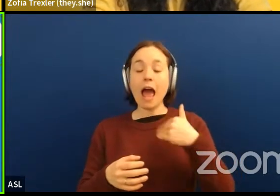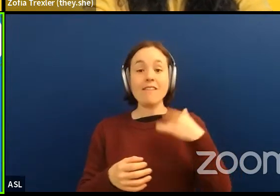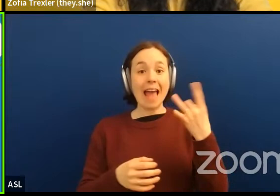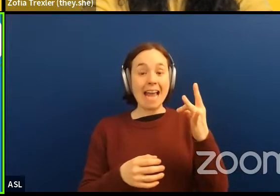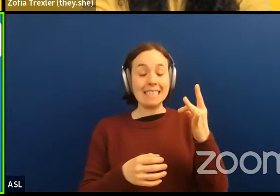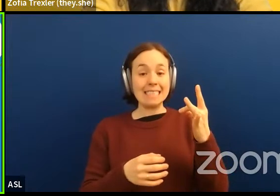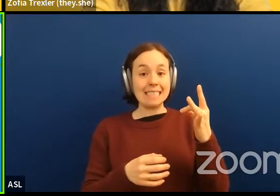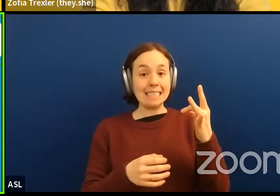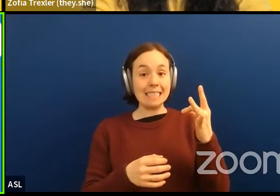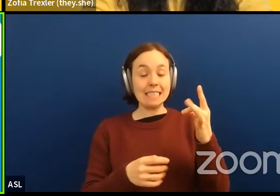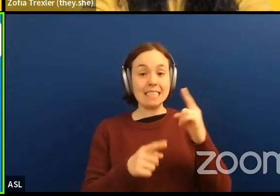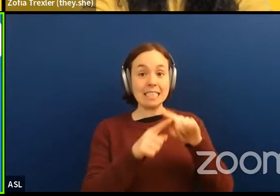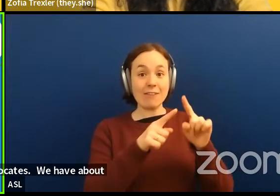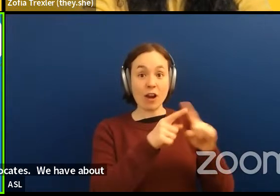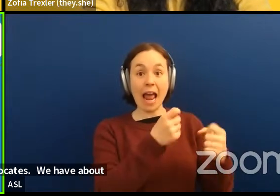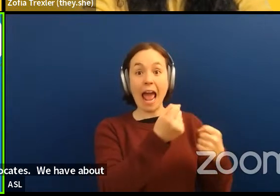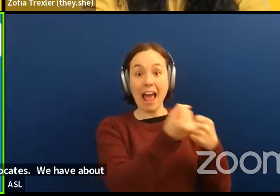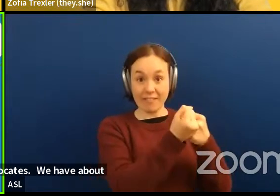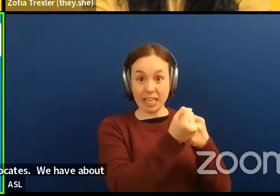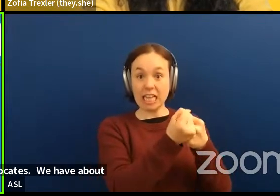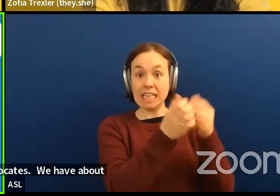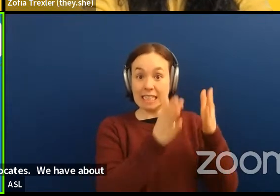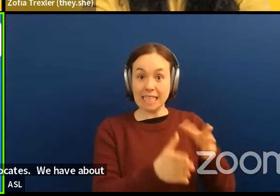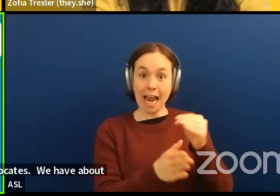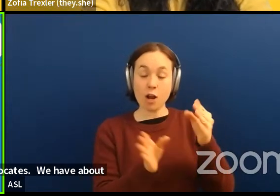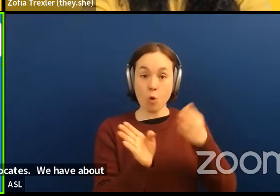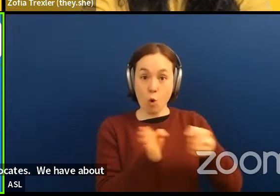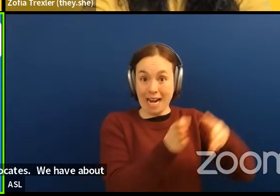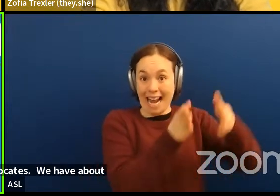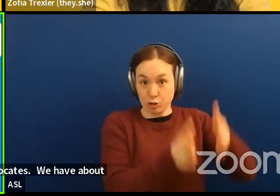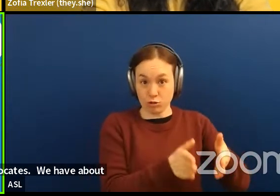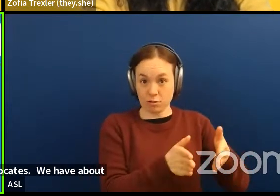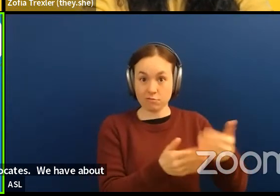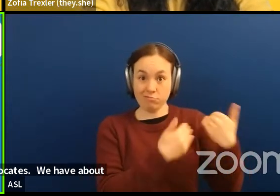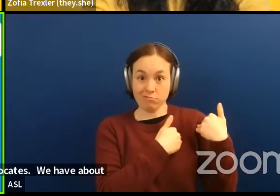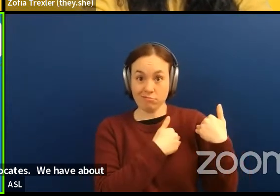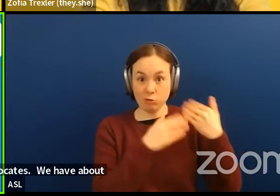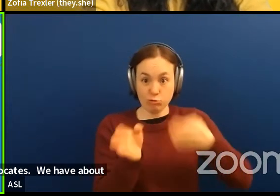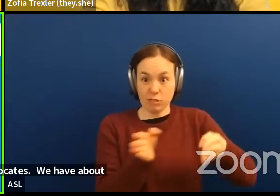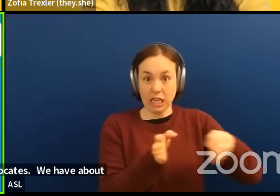participating advocates and organizers who we